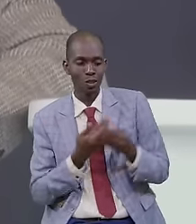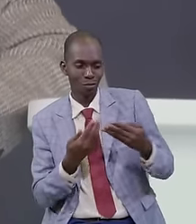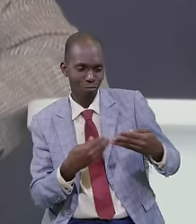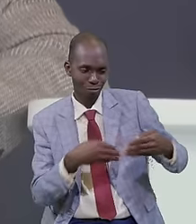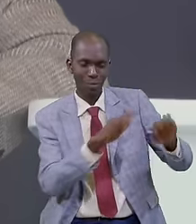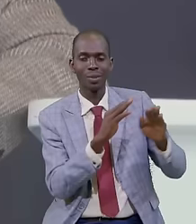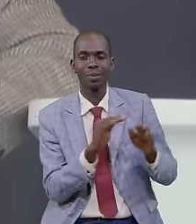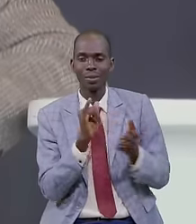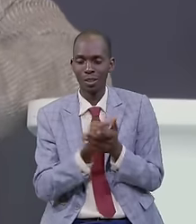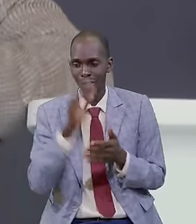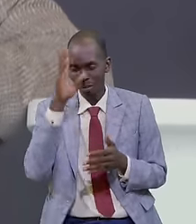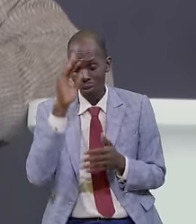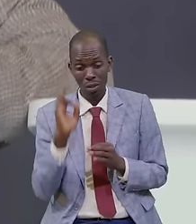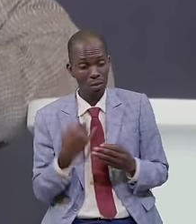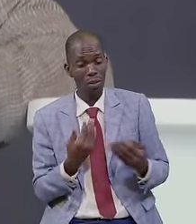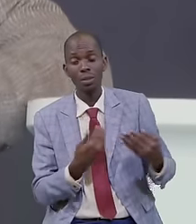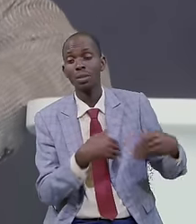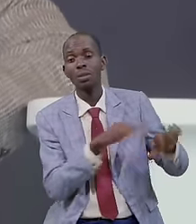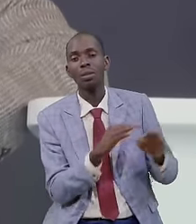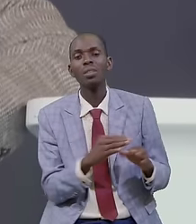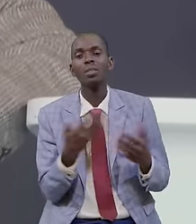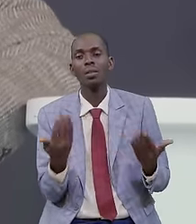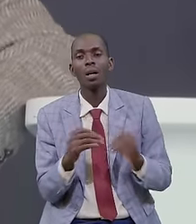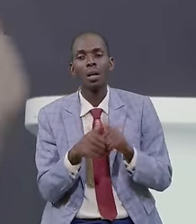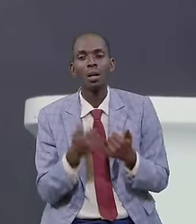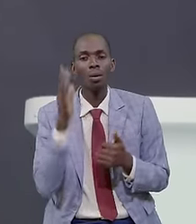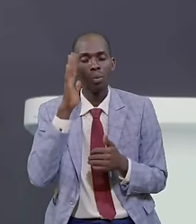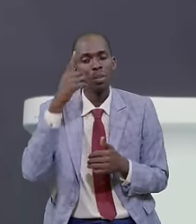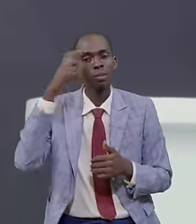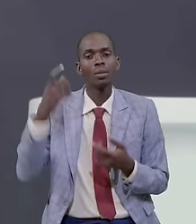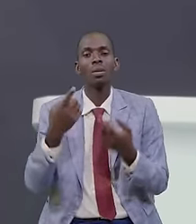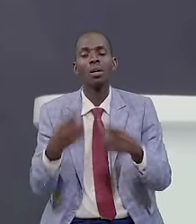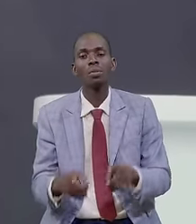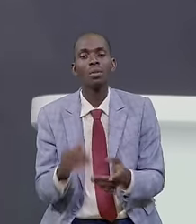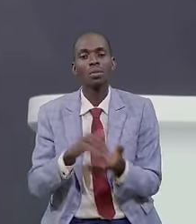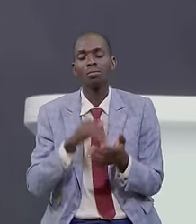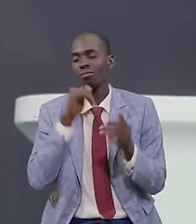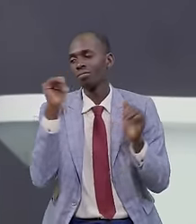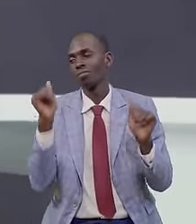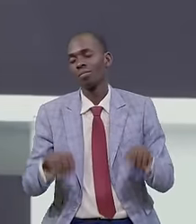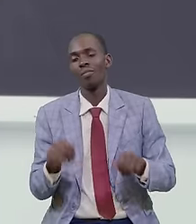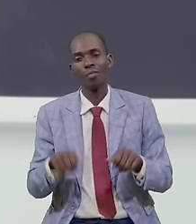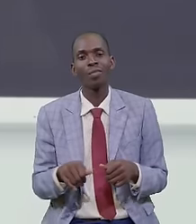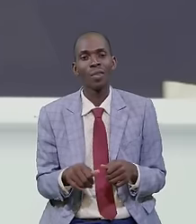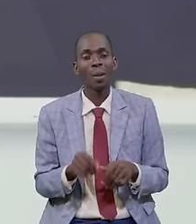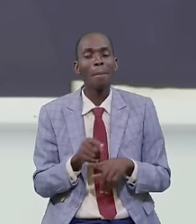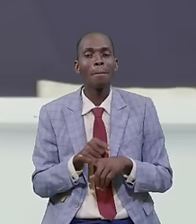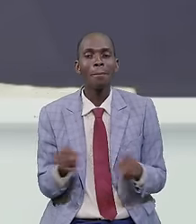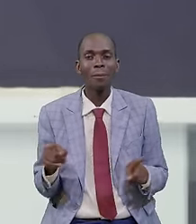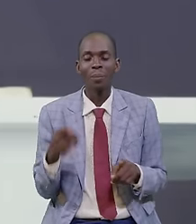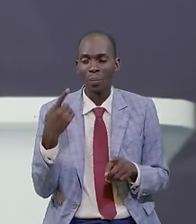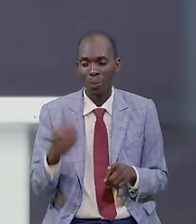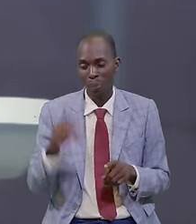of Egypt and all the nations around. But they thought they sold